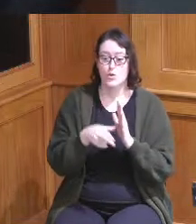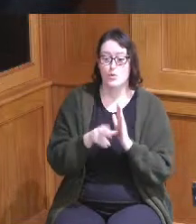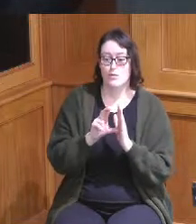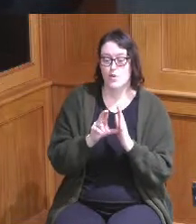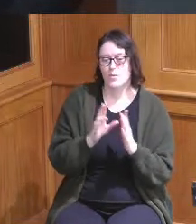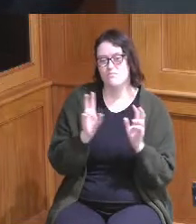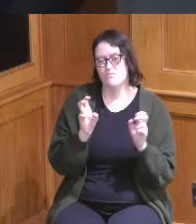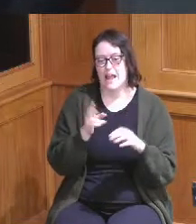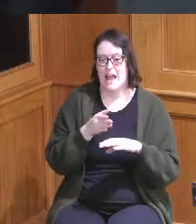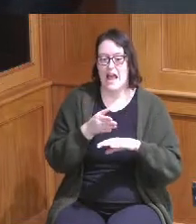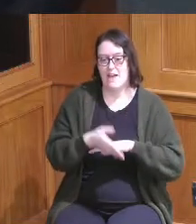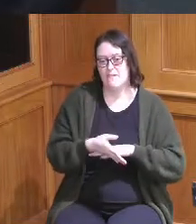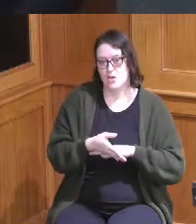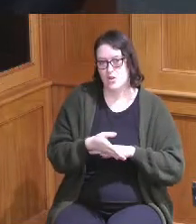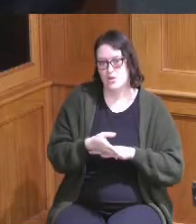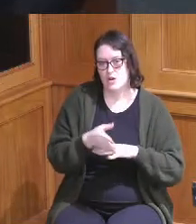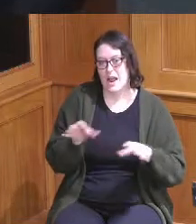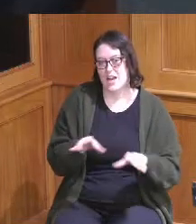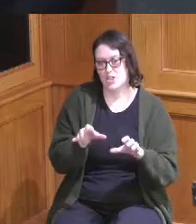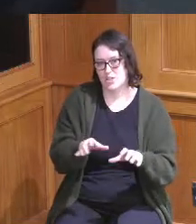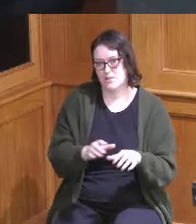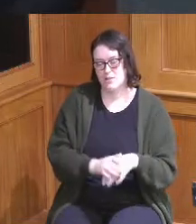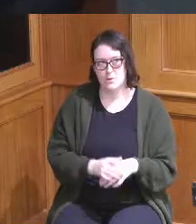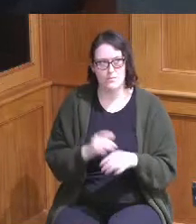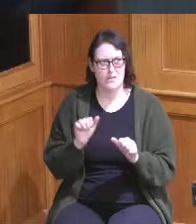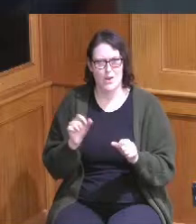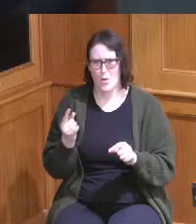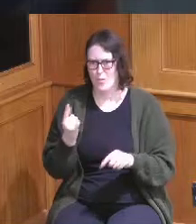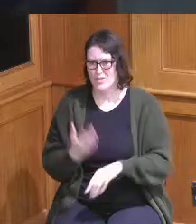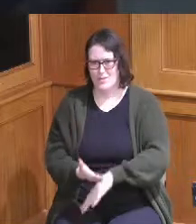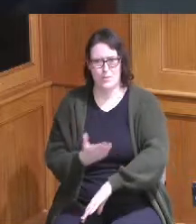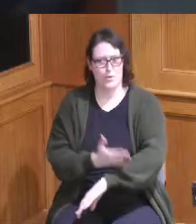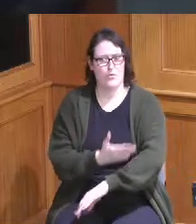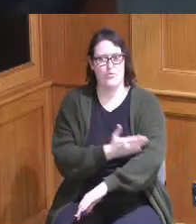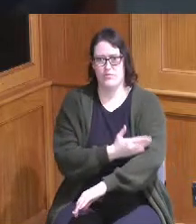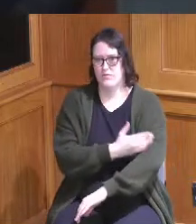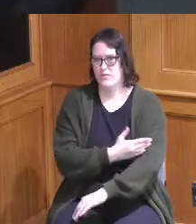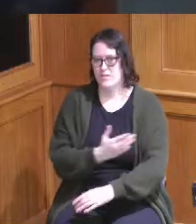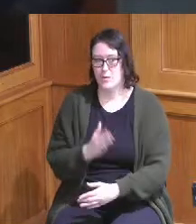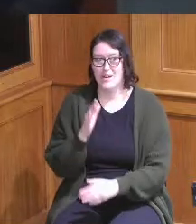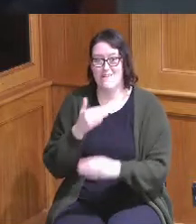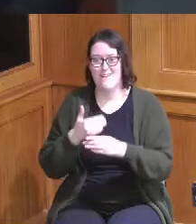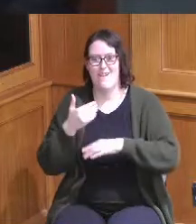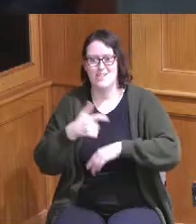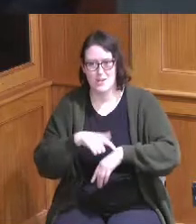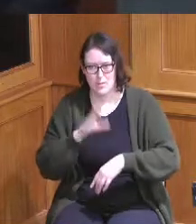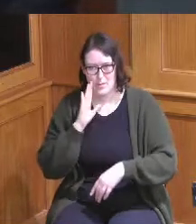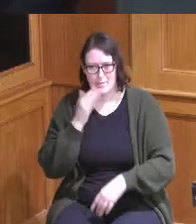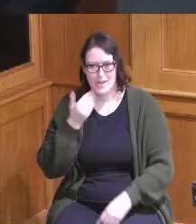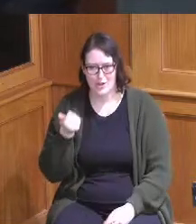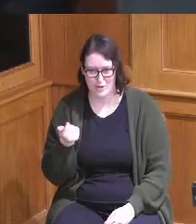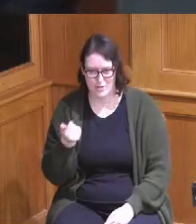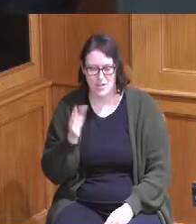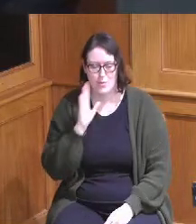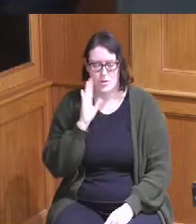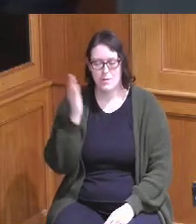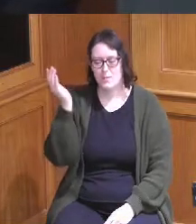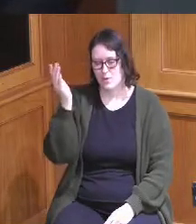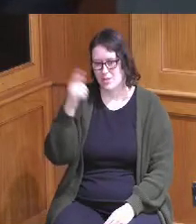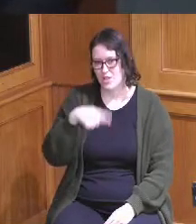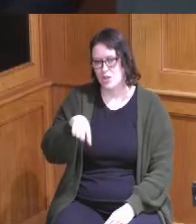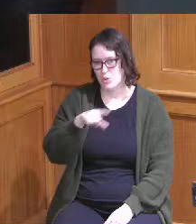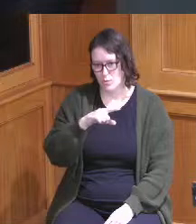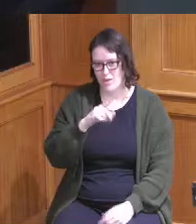action, because we always have room to improve and do better. And so we will be producing that, and I'll be presenting it to